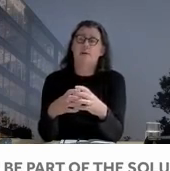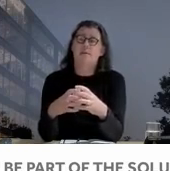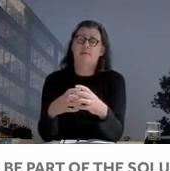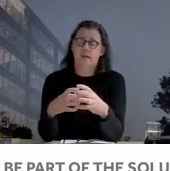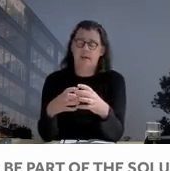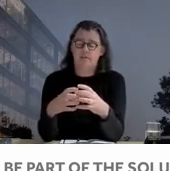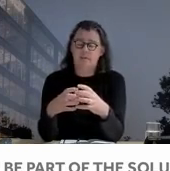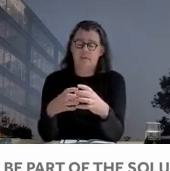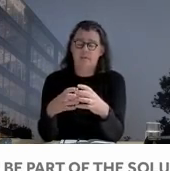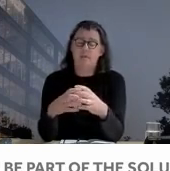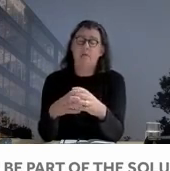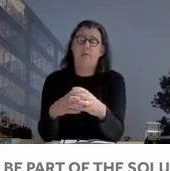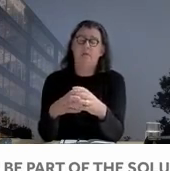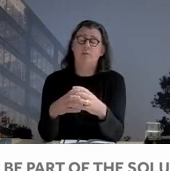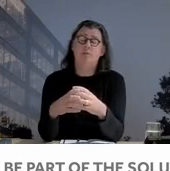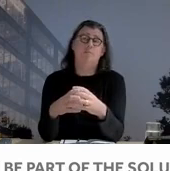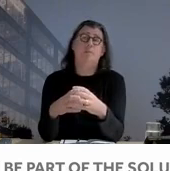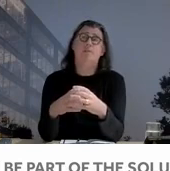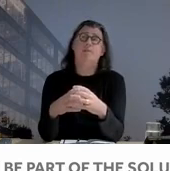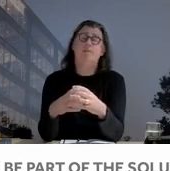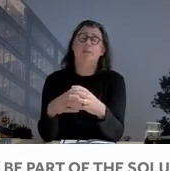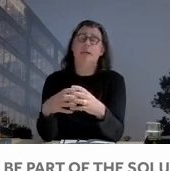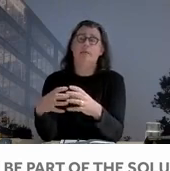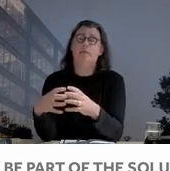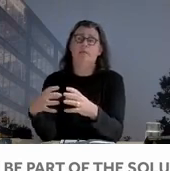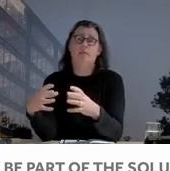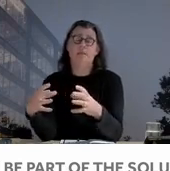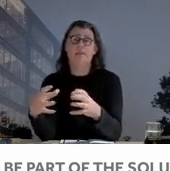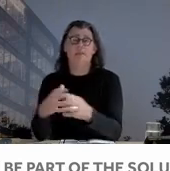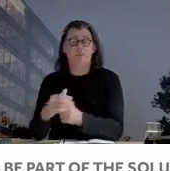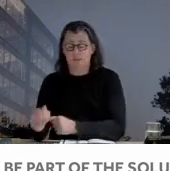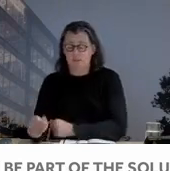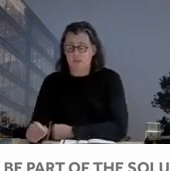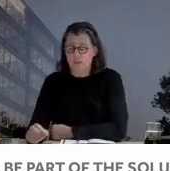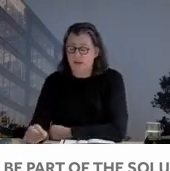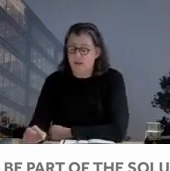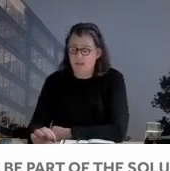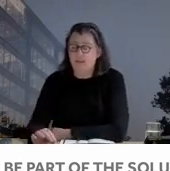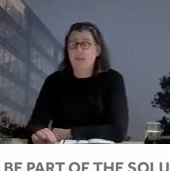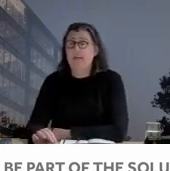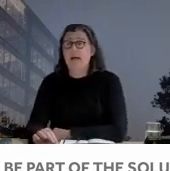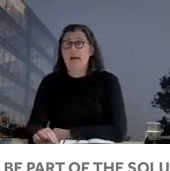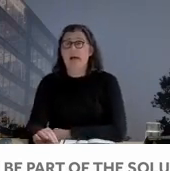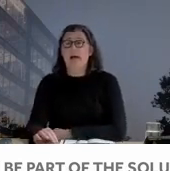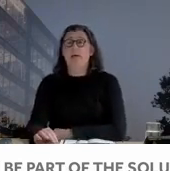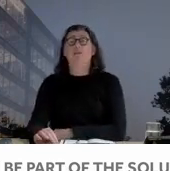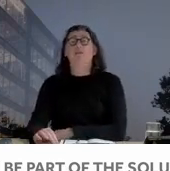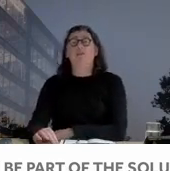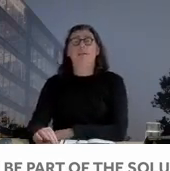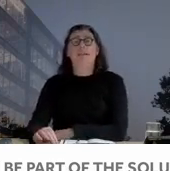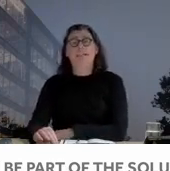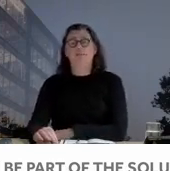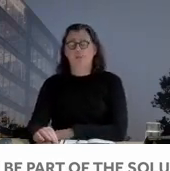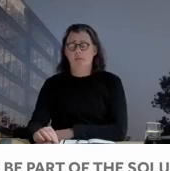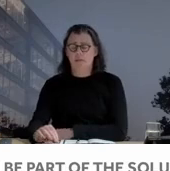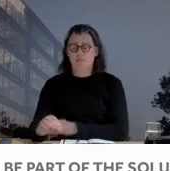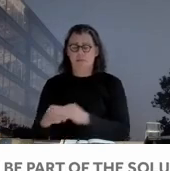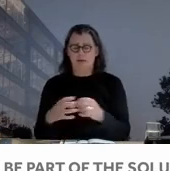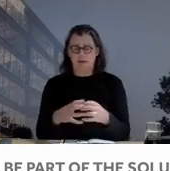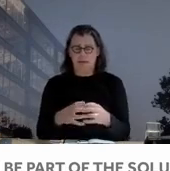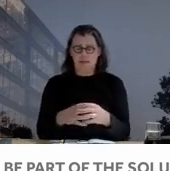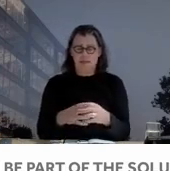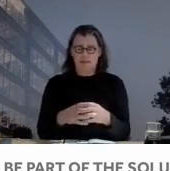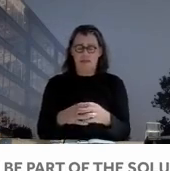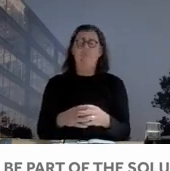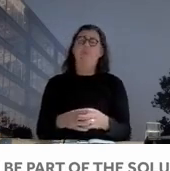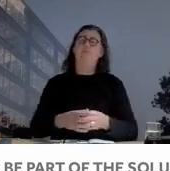of the products that we use to build the building and all of the things that we consume energy with are consumed in the building,